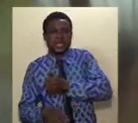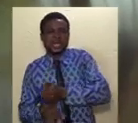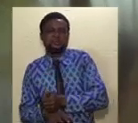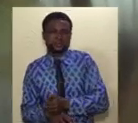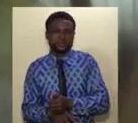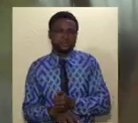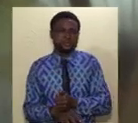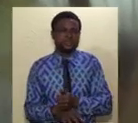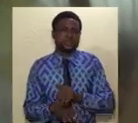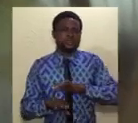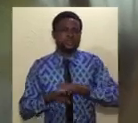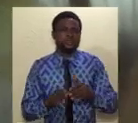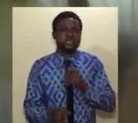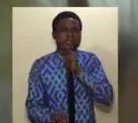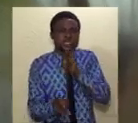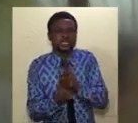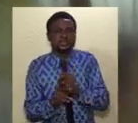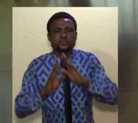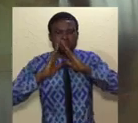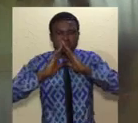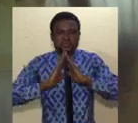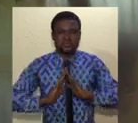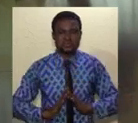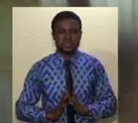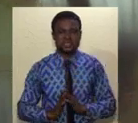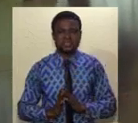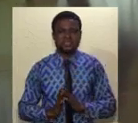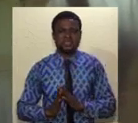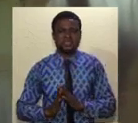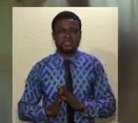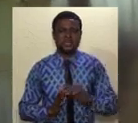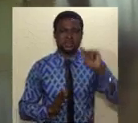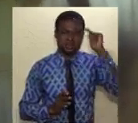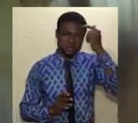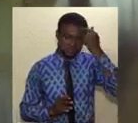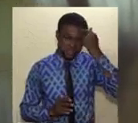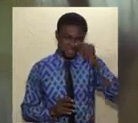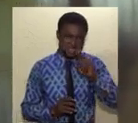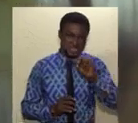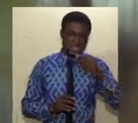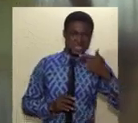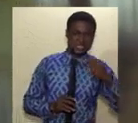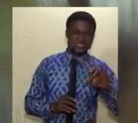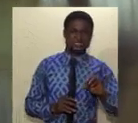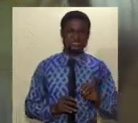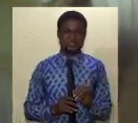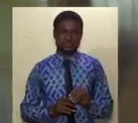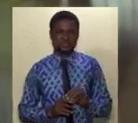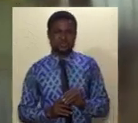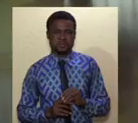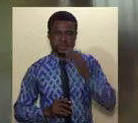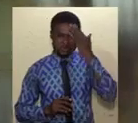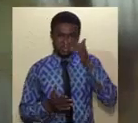You are a mandated reporter. Your duty is to report. Give government, NGOs the necessary information, and